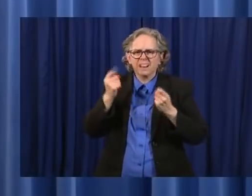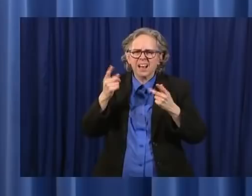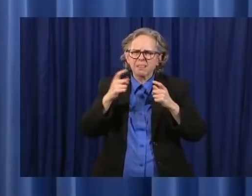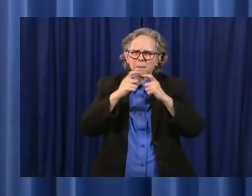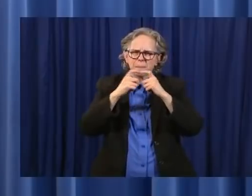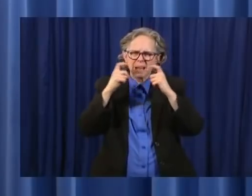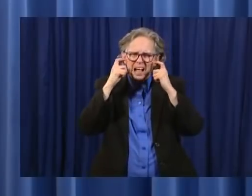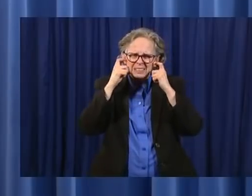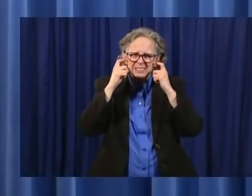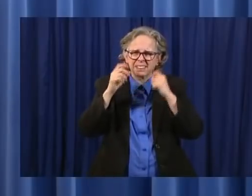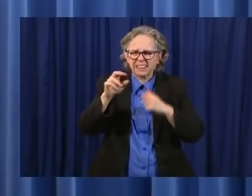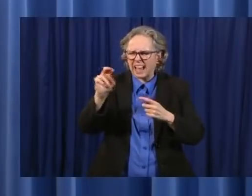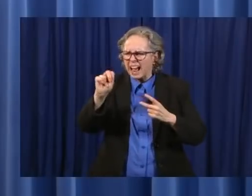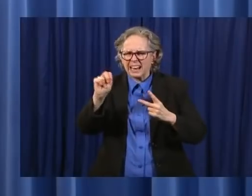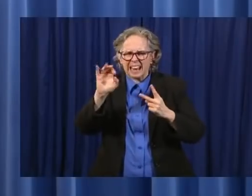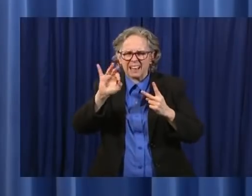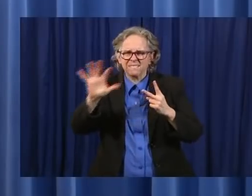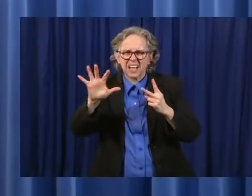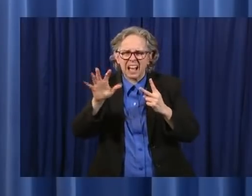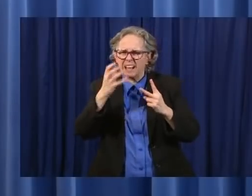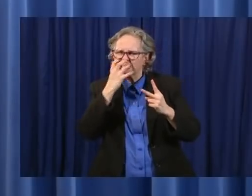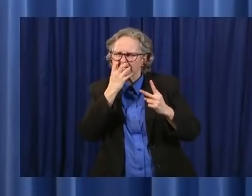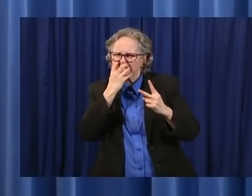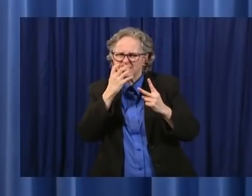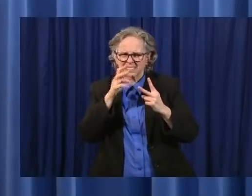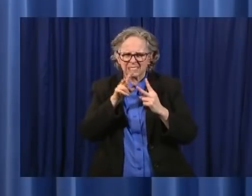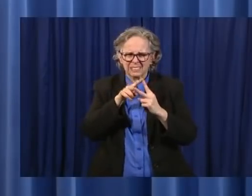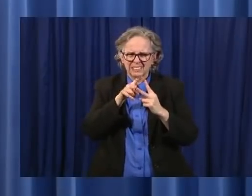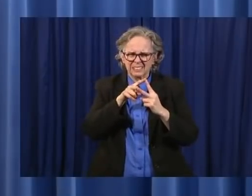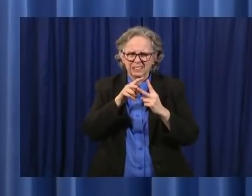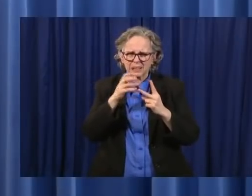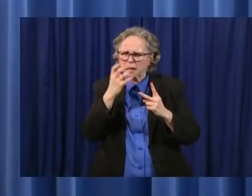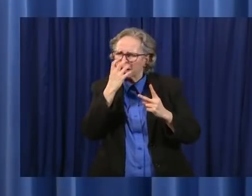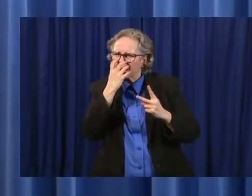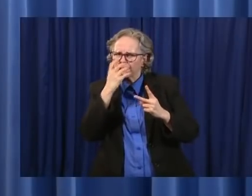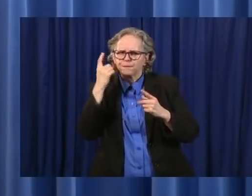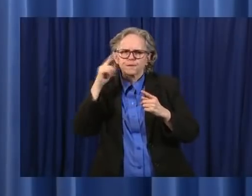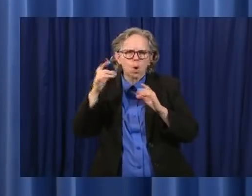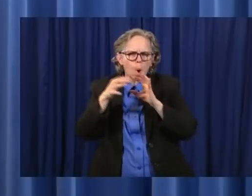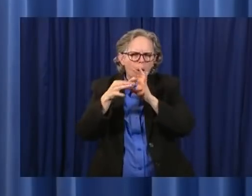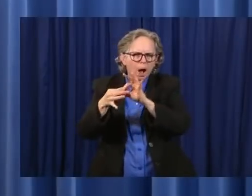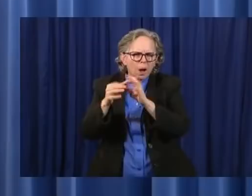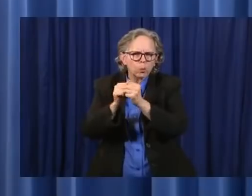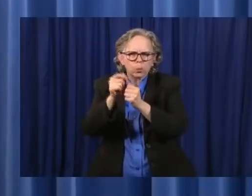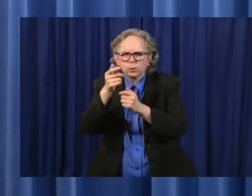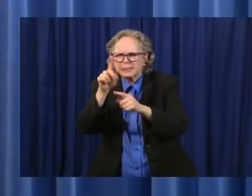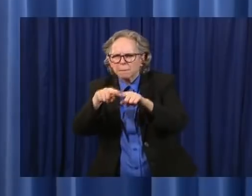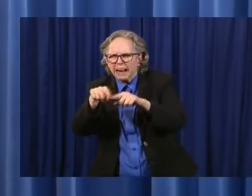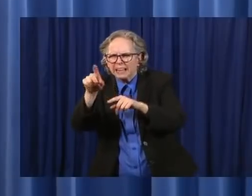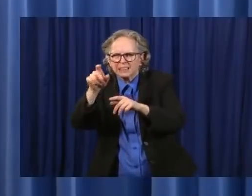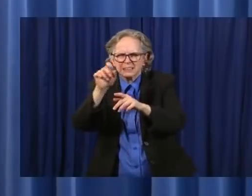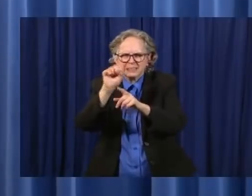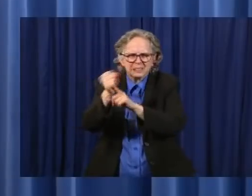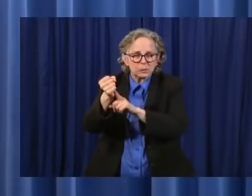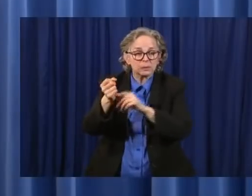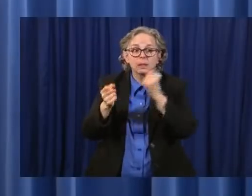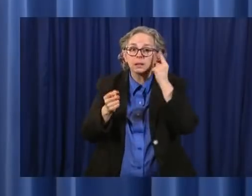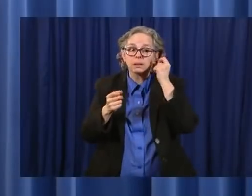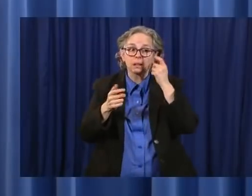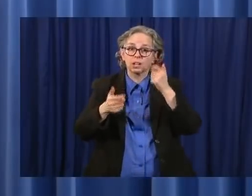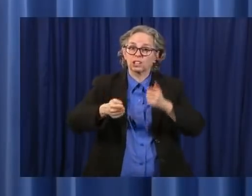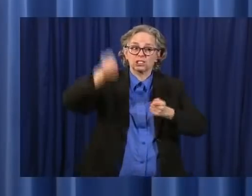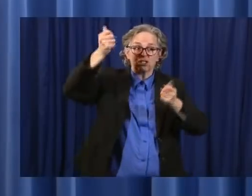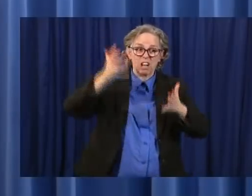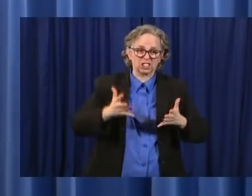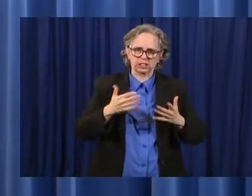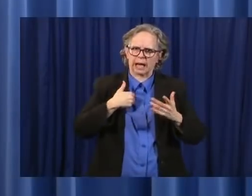N95 masks, that are only appropriate in certain cases. But what the director was talking about, she has a list,